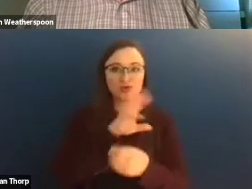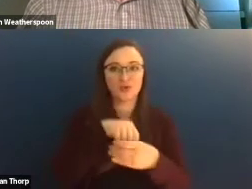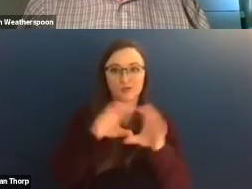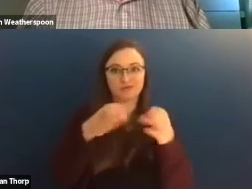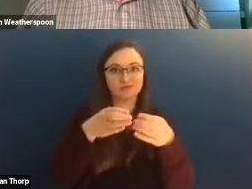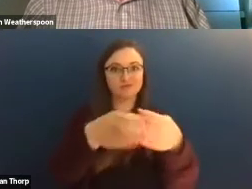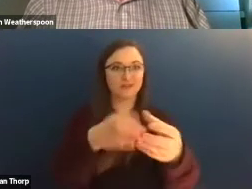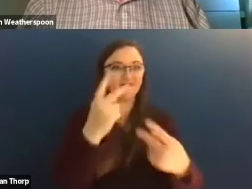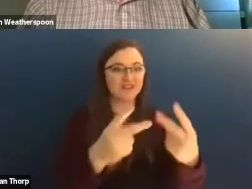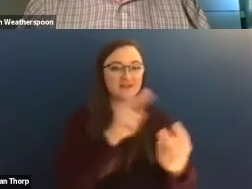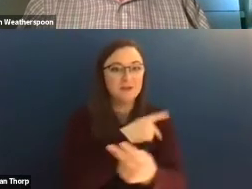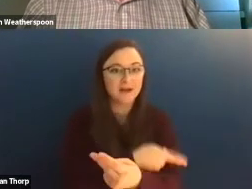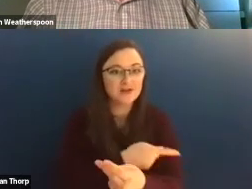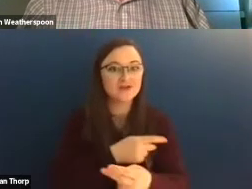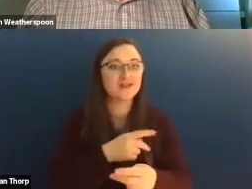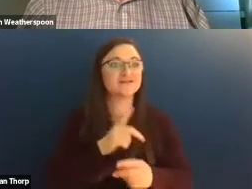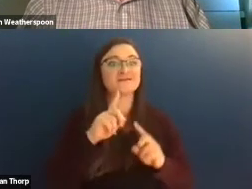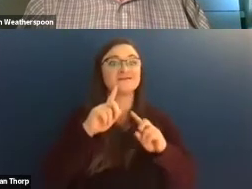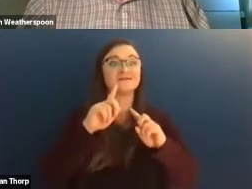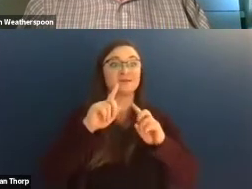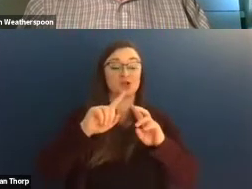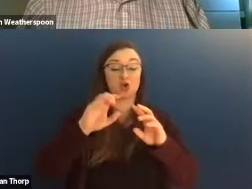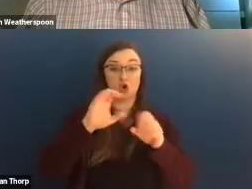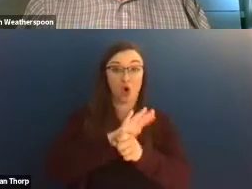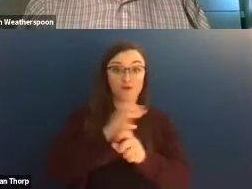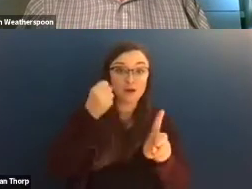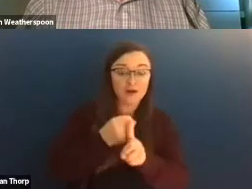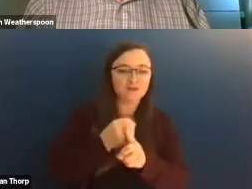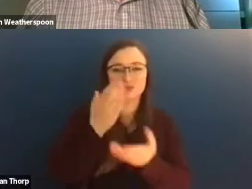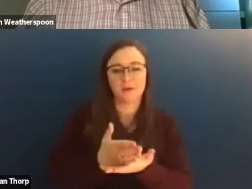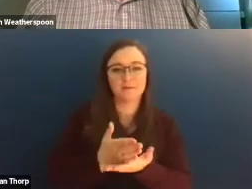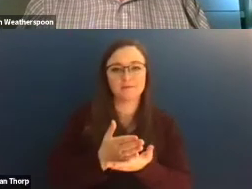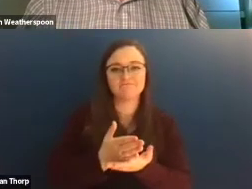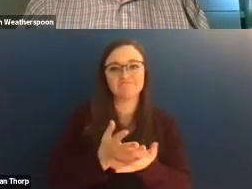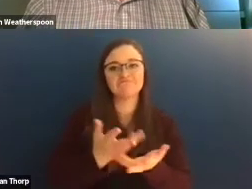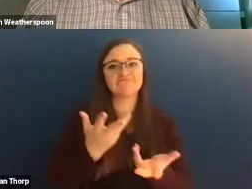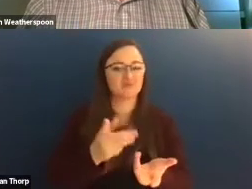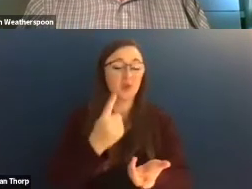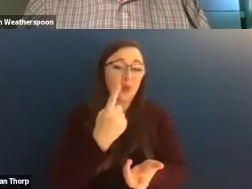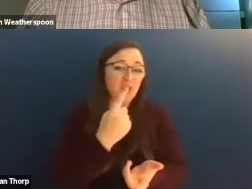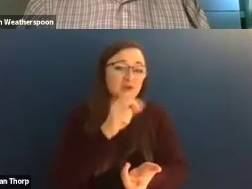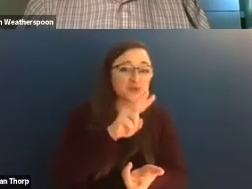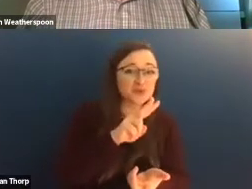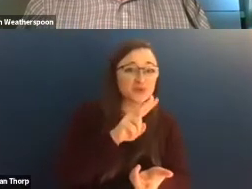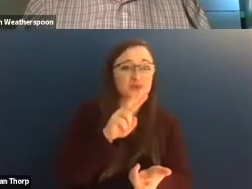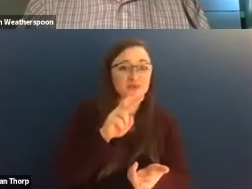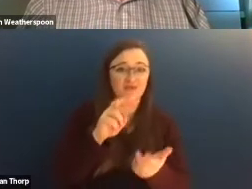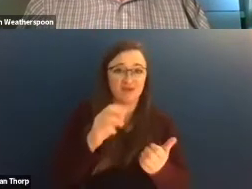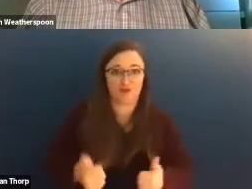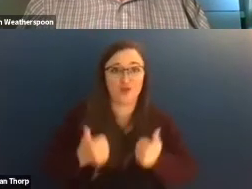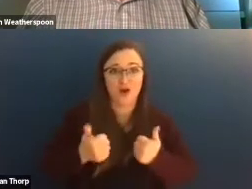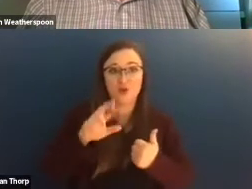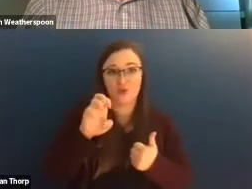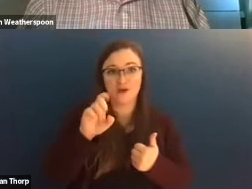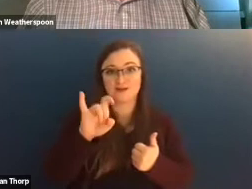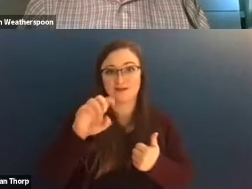COVID started, so we stopped doing that, basically just one or two of the residents going to the